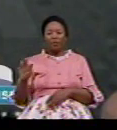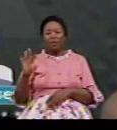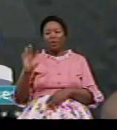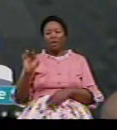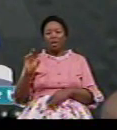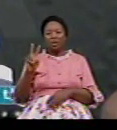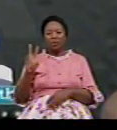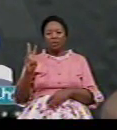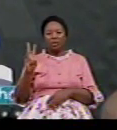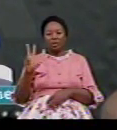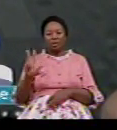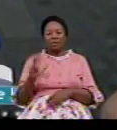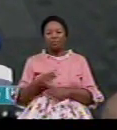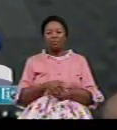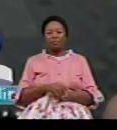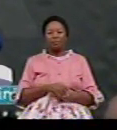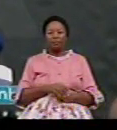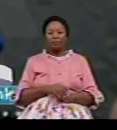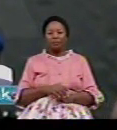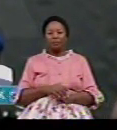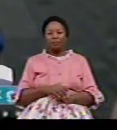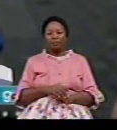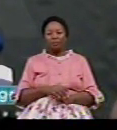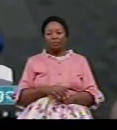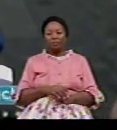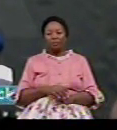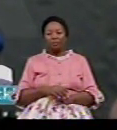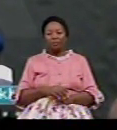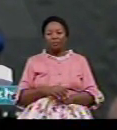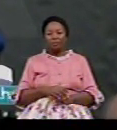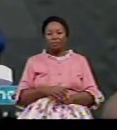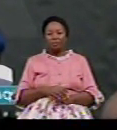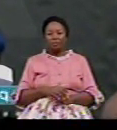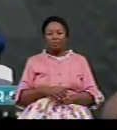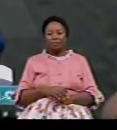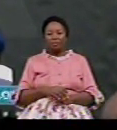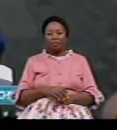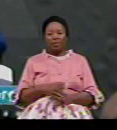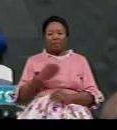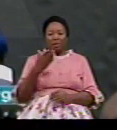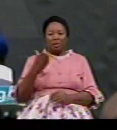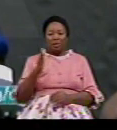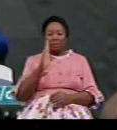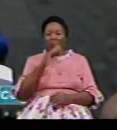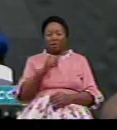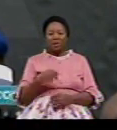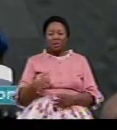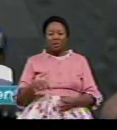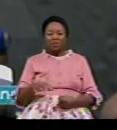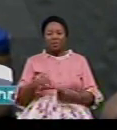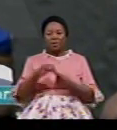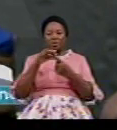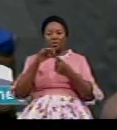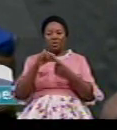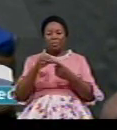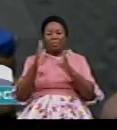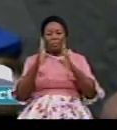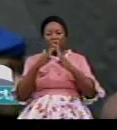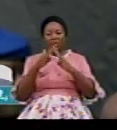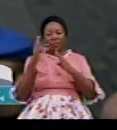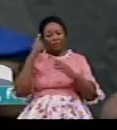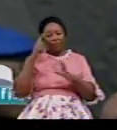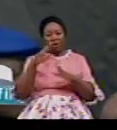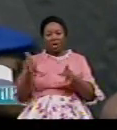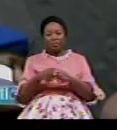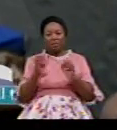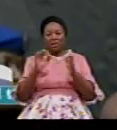it a resounding amen if you believe that. There be a special launcher with Jesus for all and those who heaven to Christ. Has said amen for you